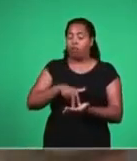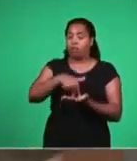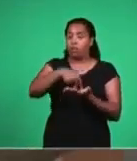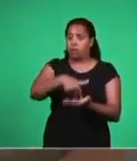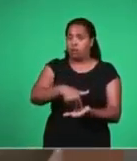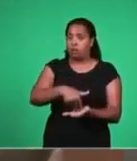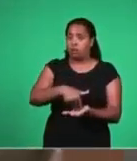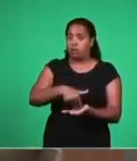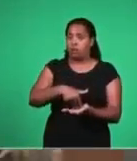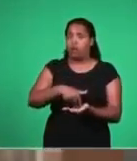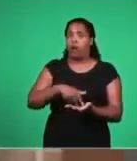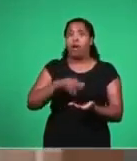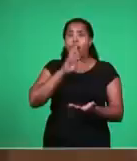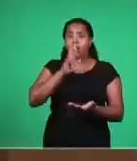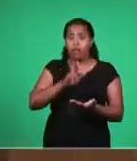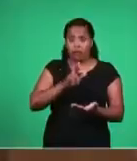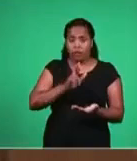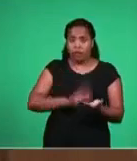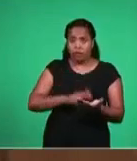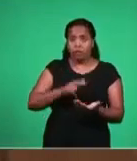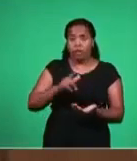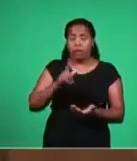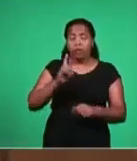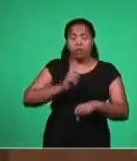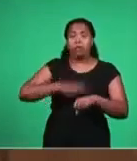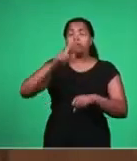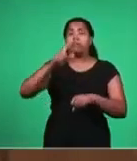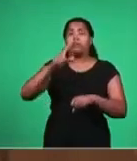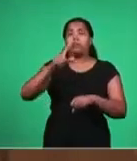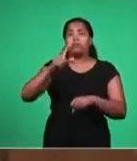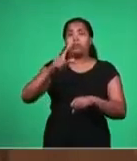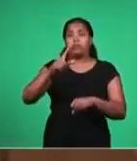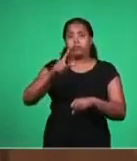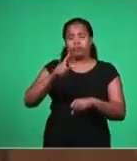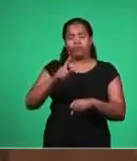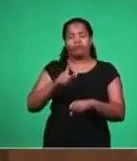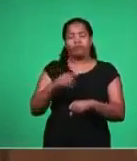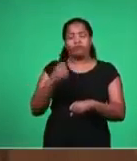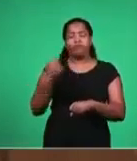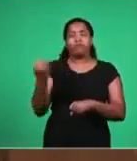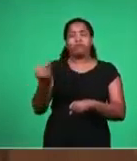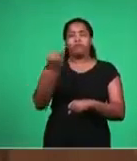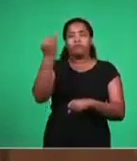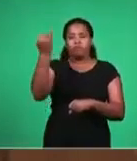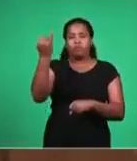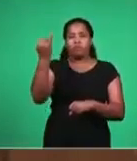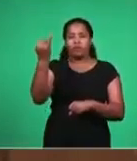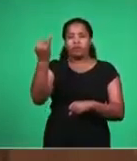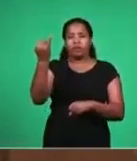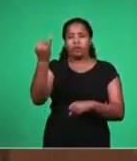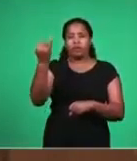and resurrection. It is a fact that you see right away. And so you see that here.